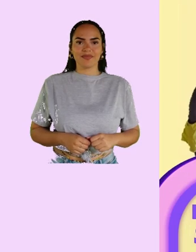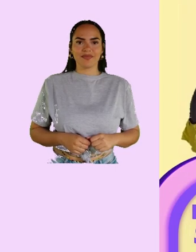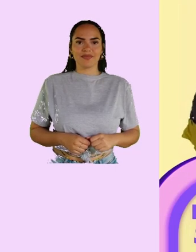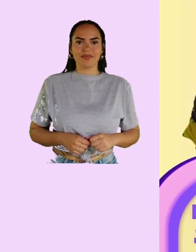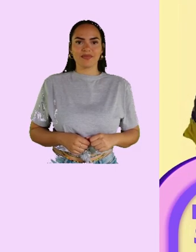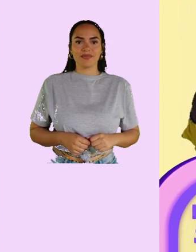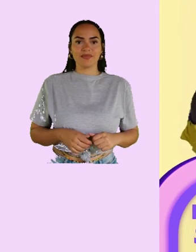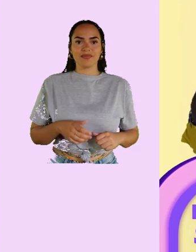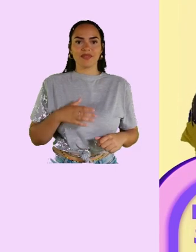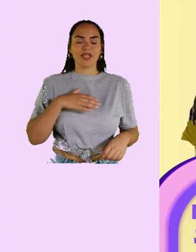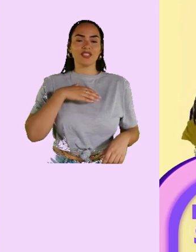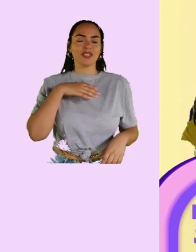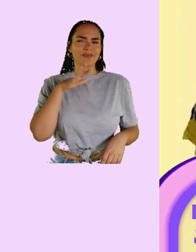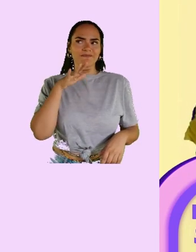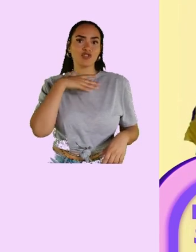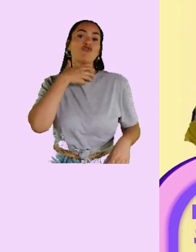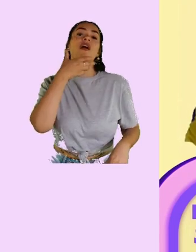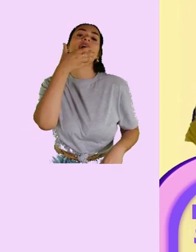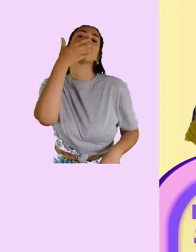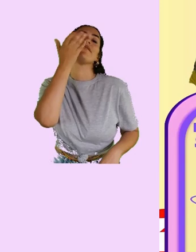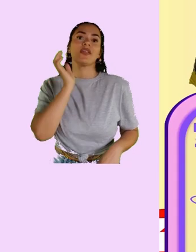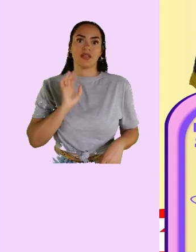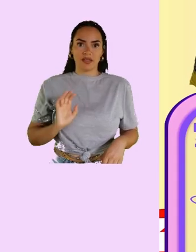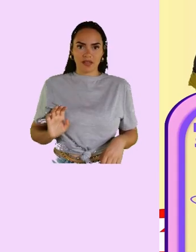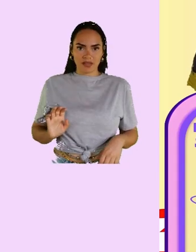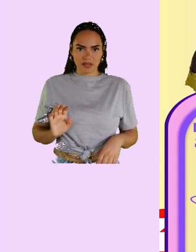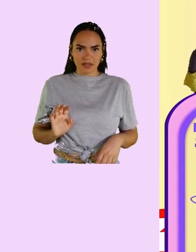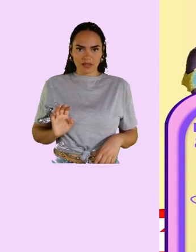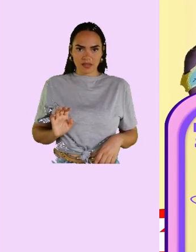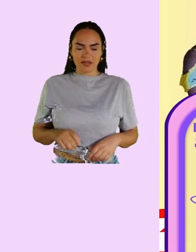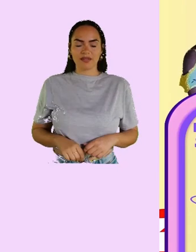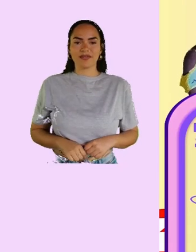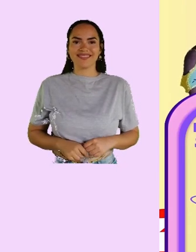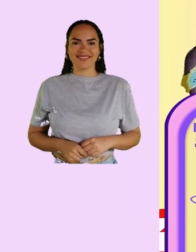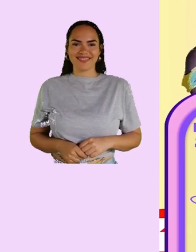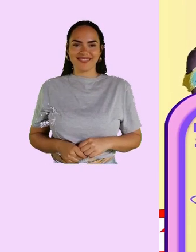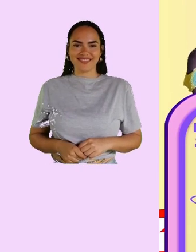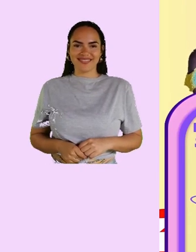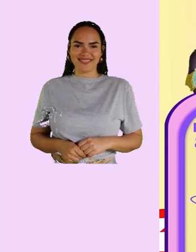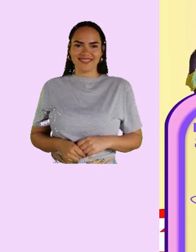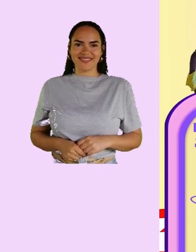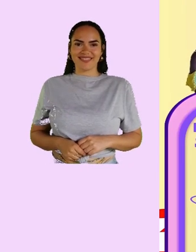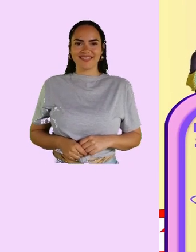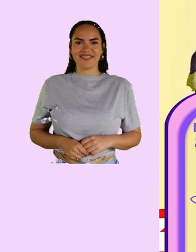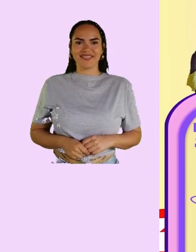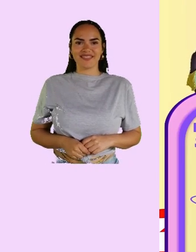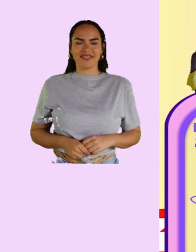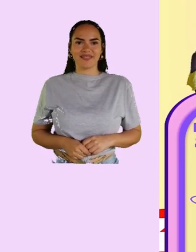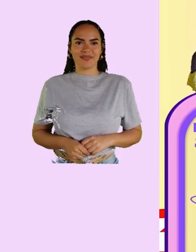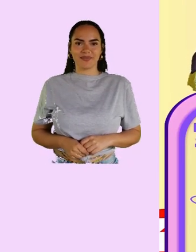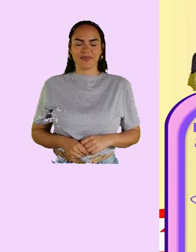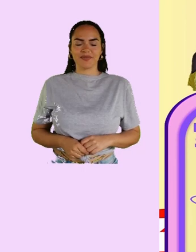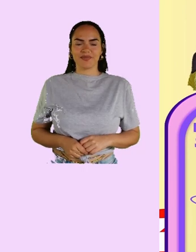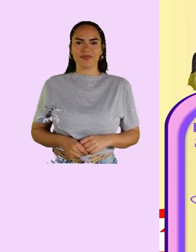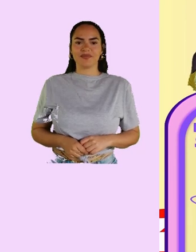Hot girl Samiir? Is it a giraffe? Correct. A giraffe licked the car window on a trip to West Midland